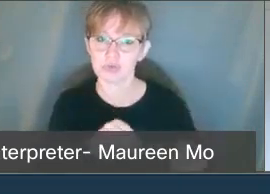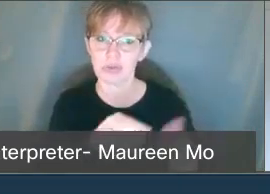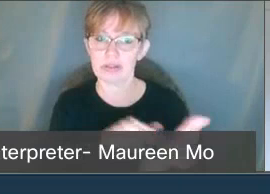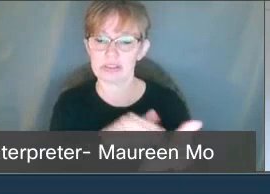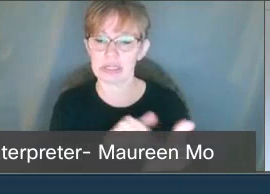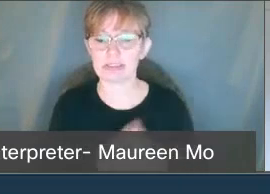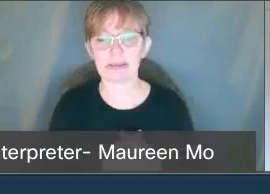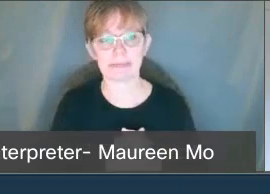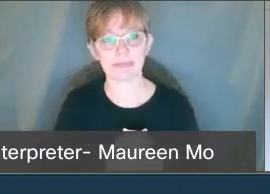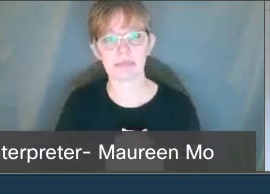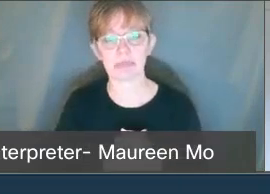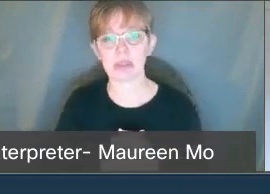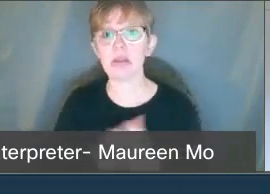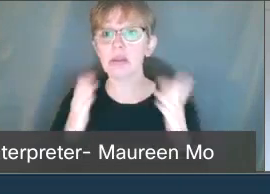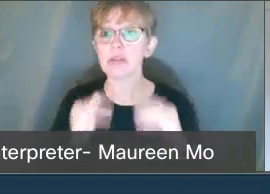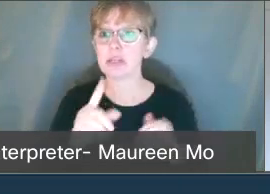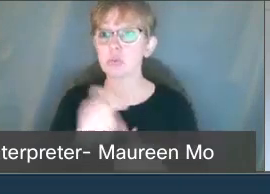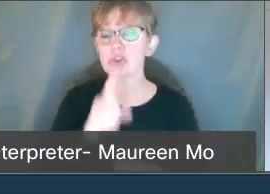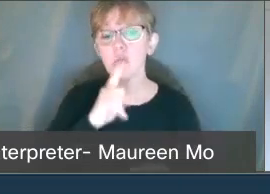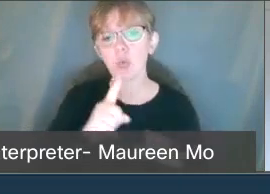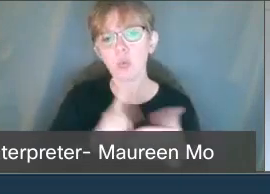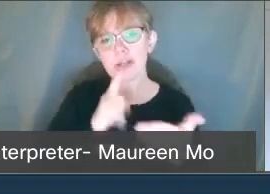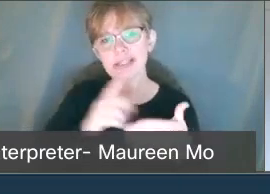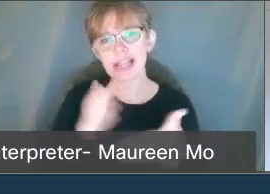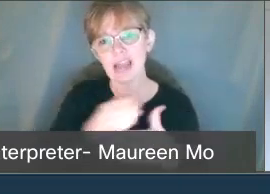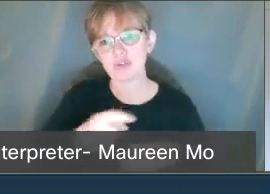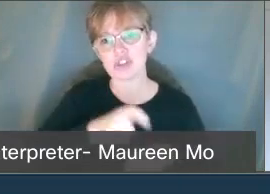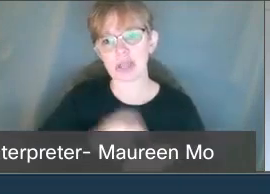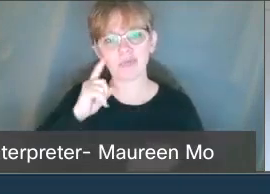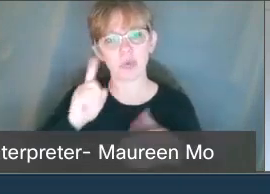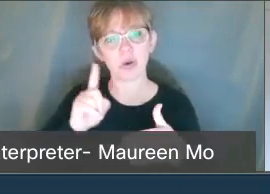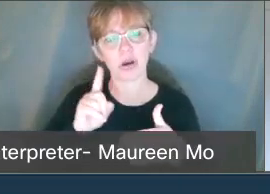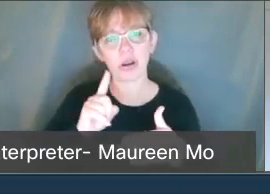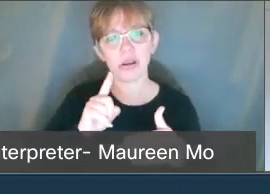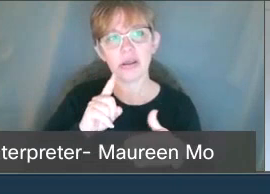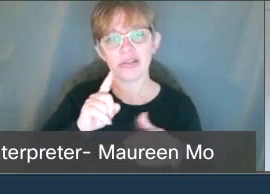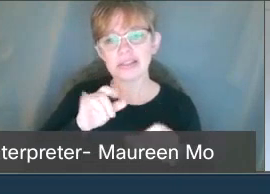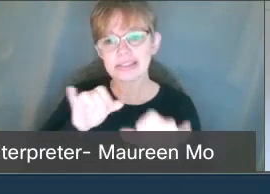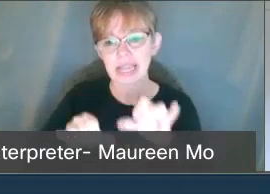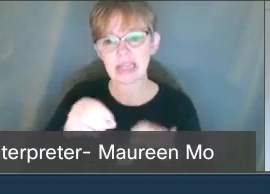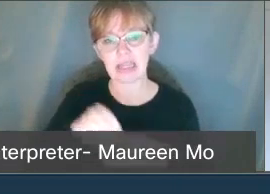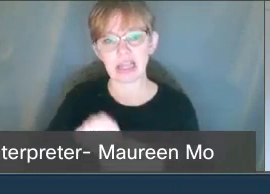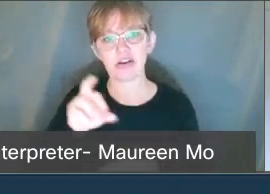is, what is the average length of time for competence restoration in forensic hospitals versus outpatient settings?